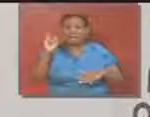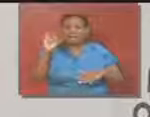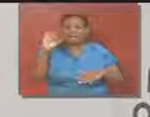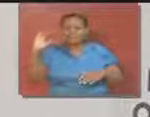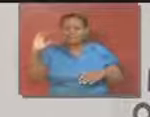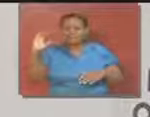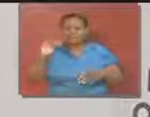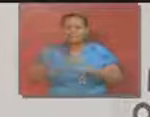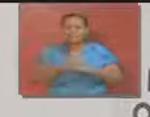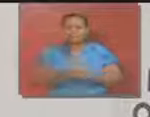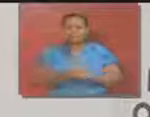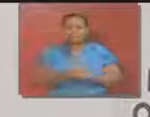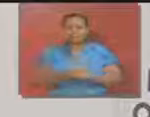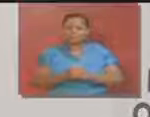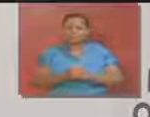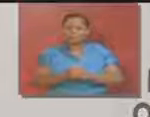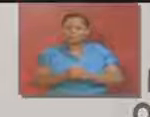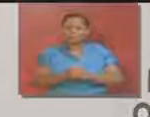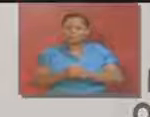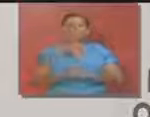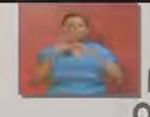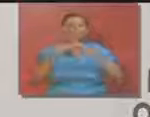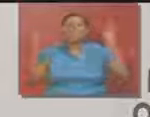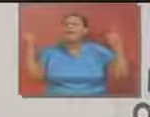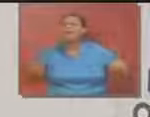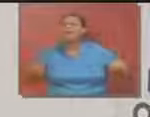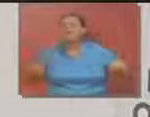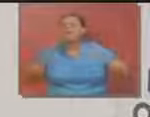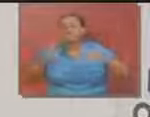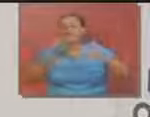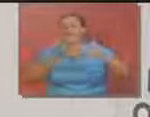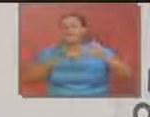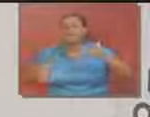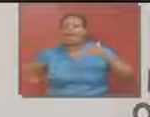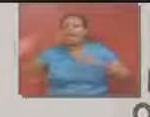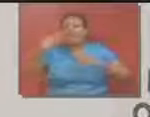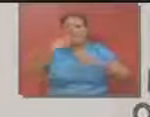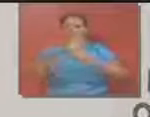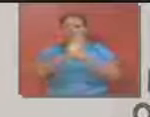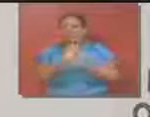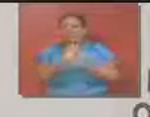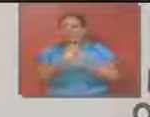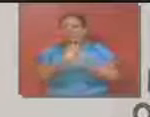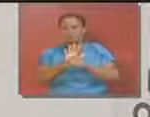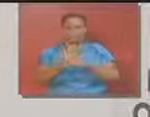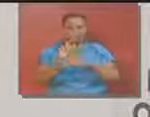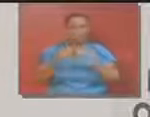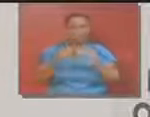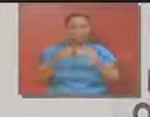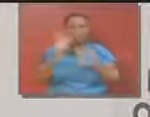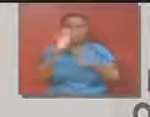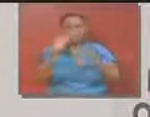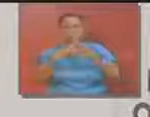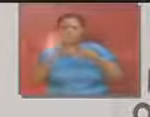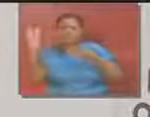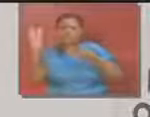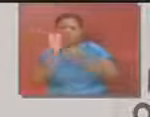of COVID, so about 4 to 6 weeks after. They're not sure why. We know it's an inflammatory